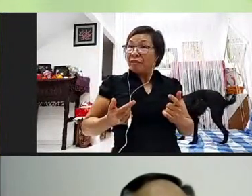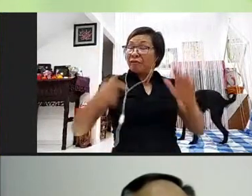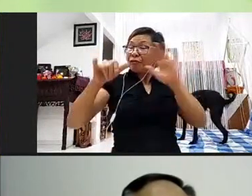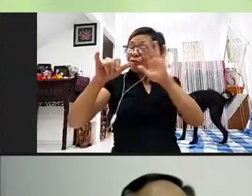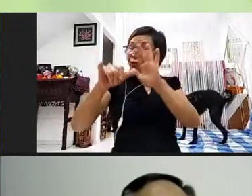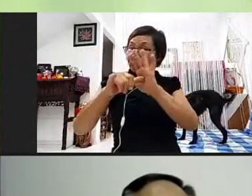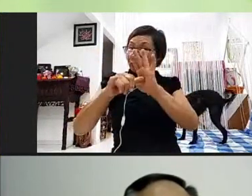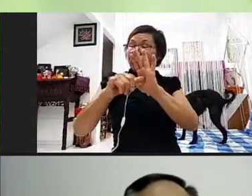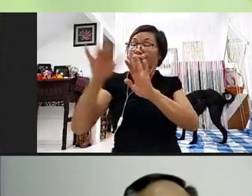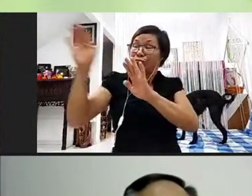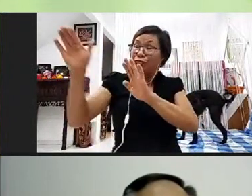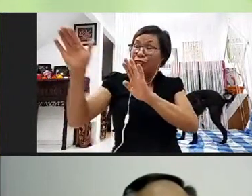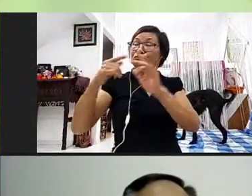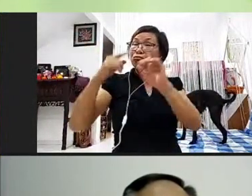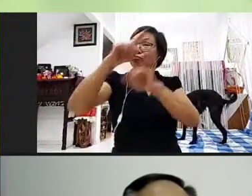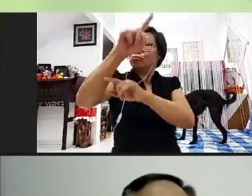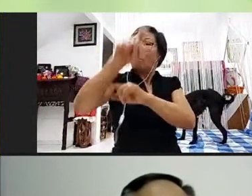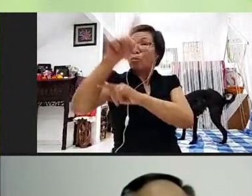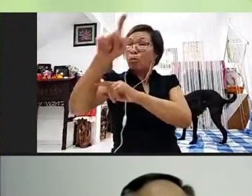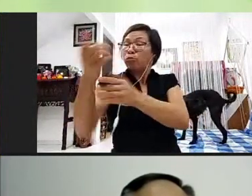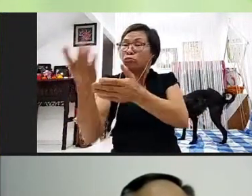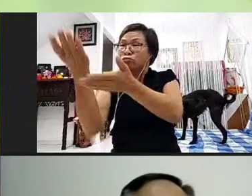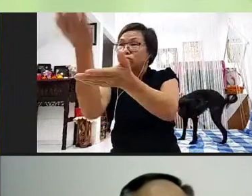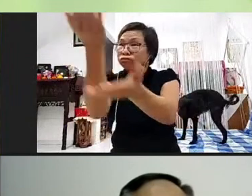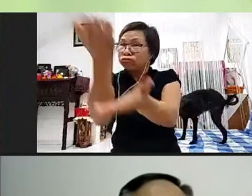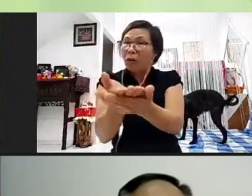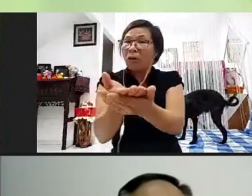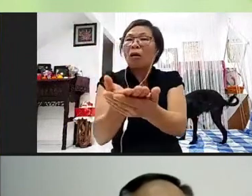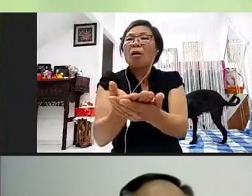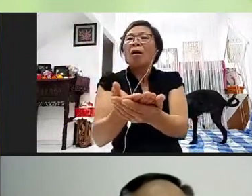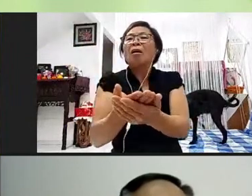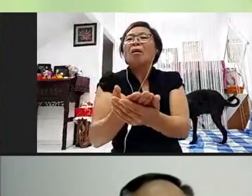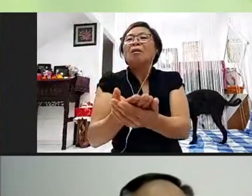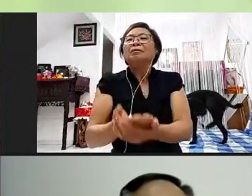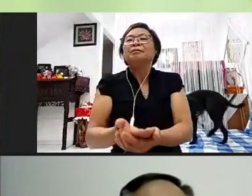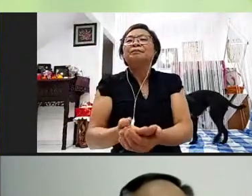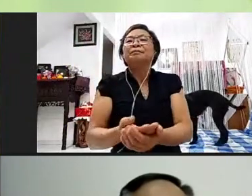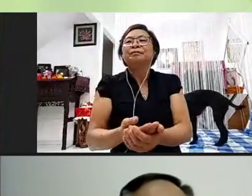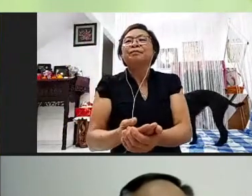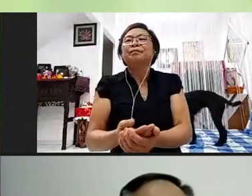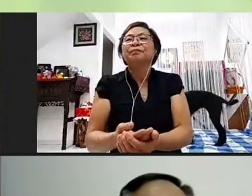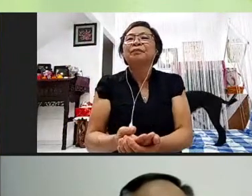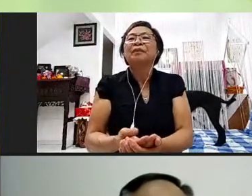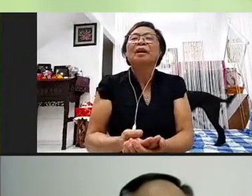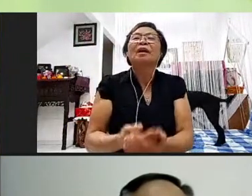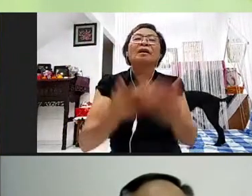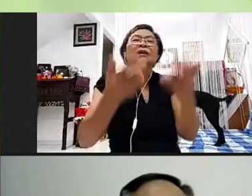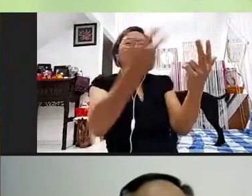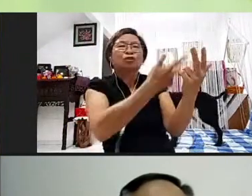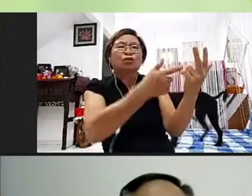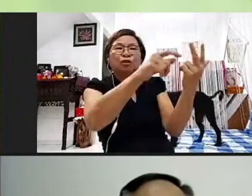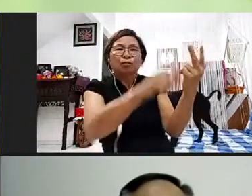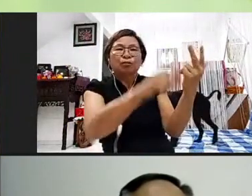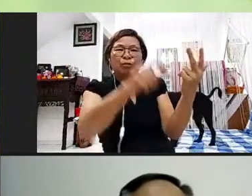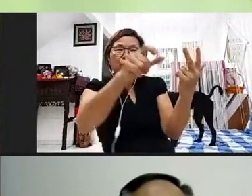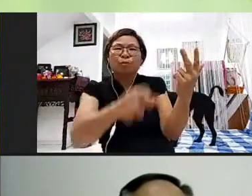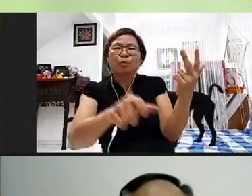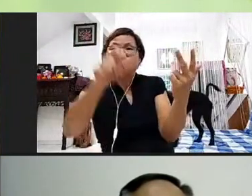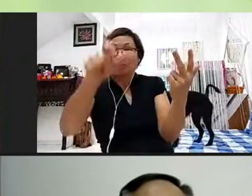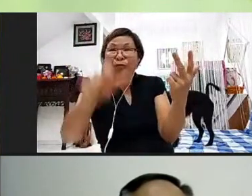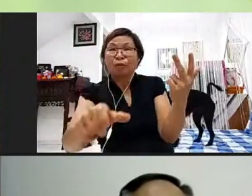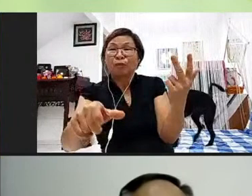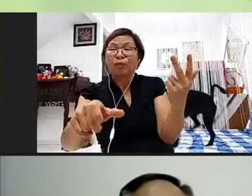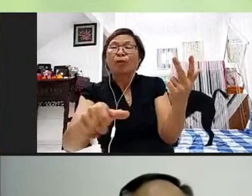let us move forward from this first part where our three speakers share actually quite